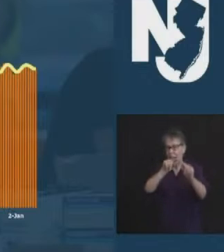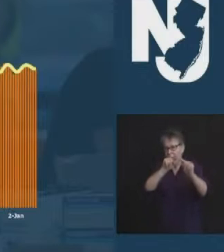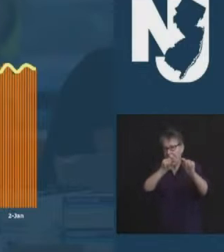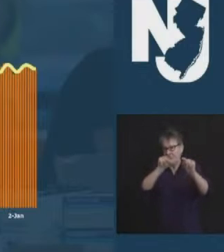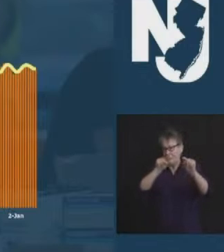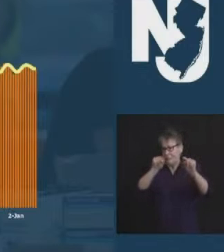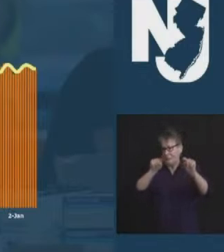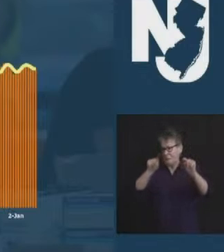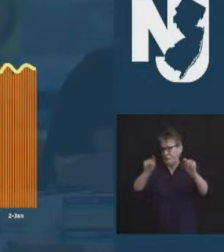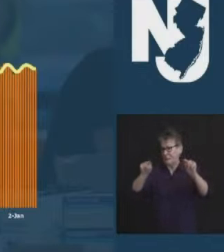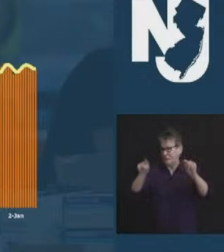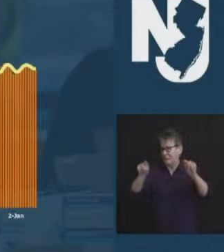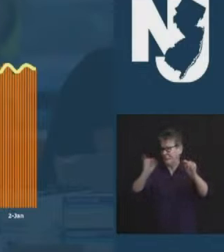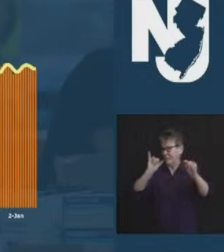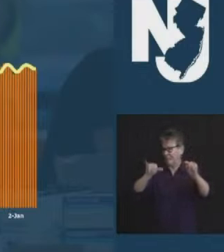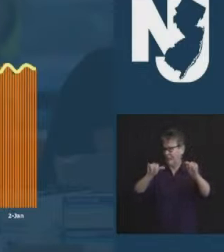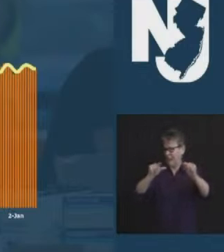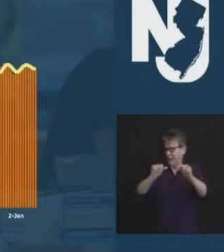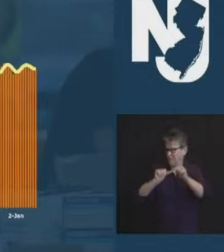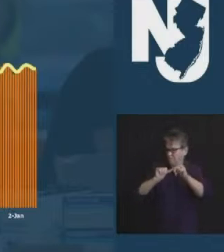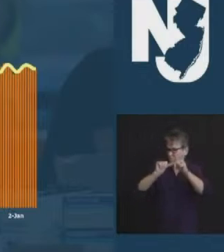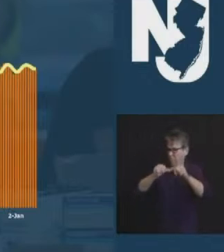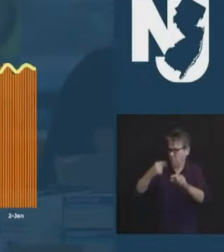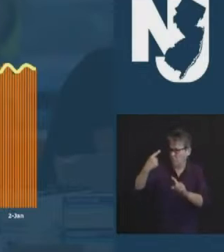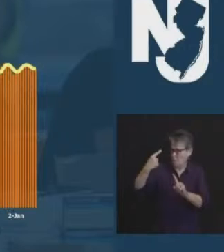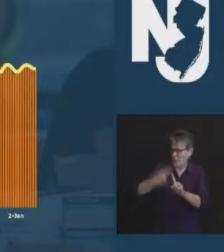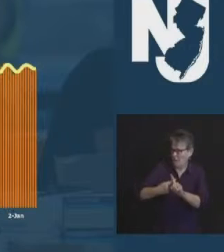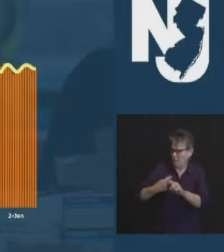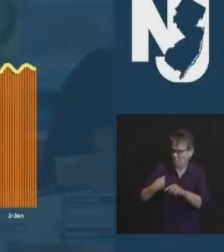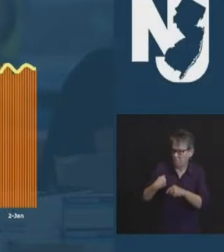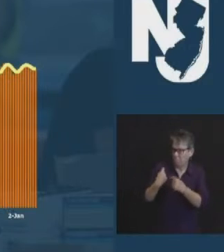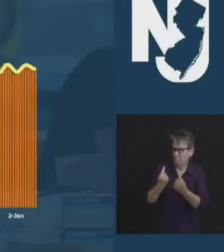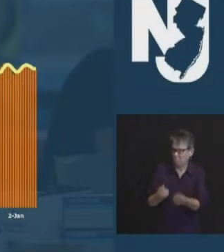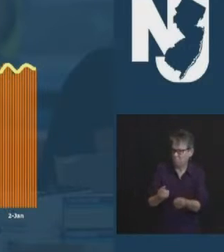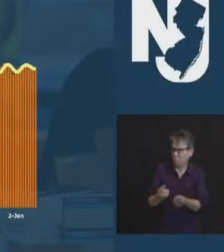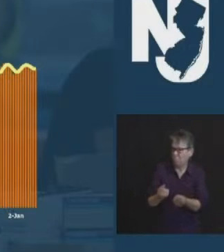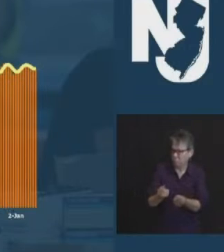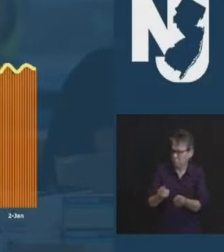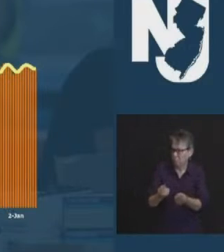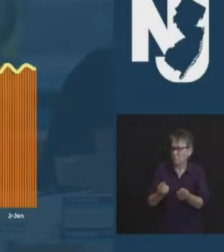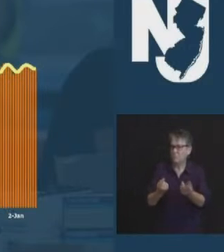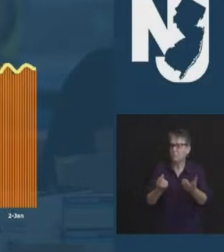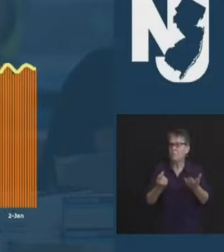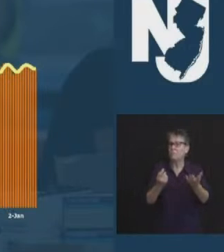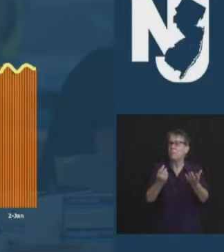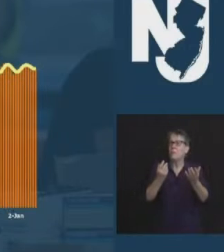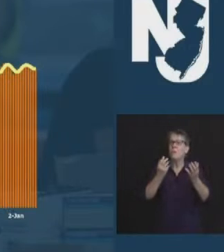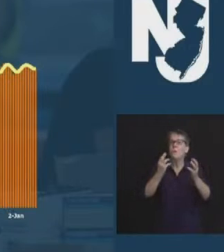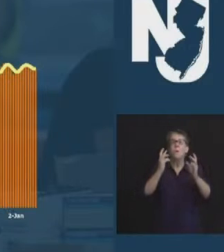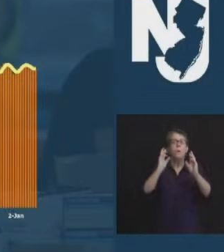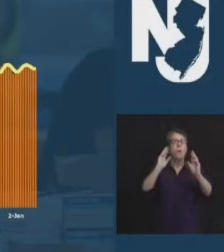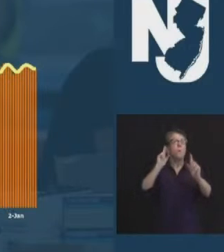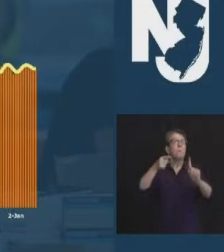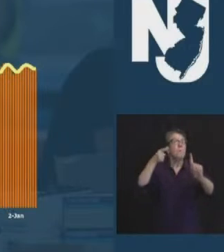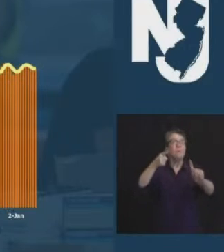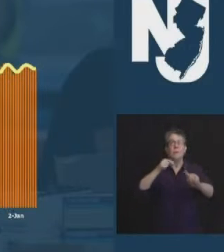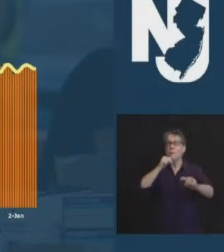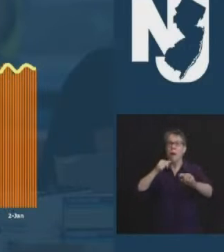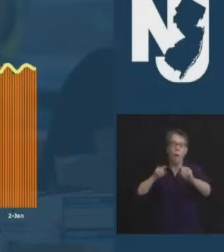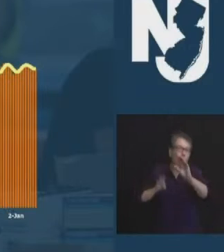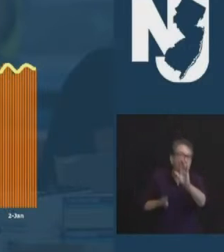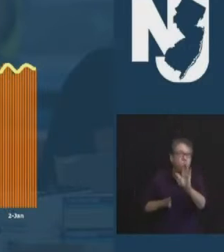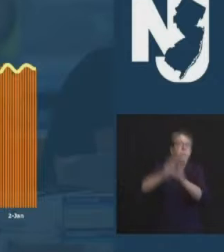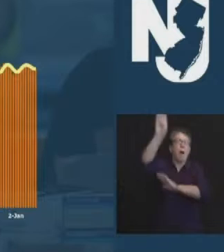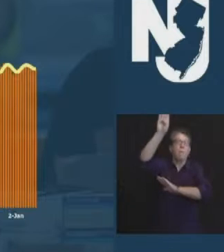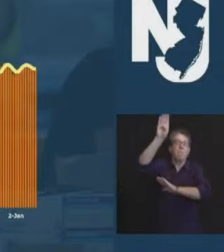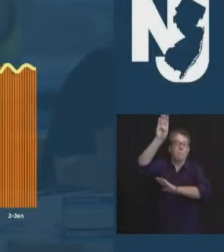month. We just have to hope it stays in that range or starts going south. That's what we need. So of this amount of these